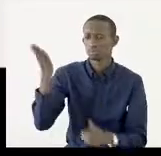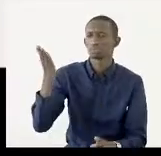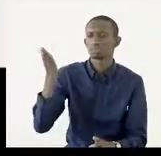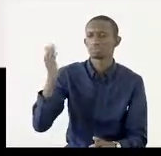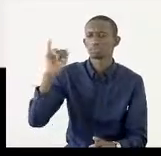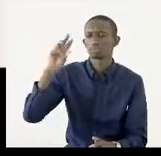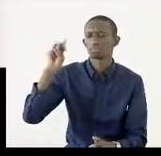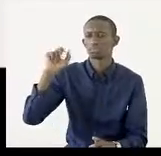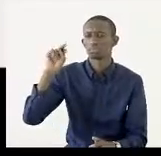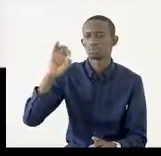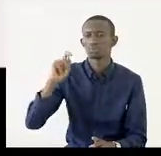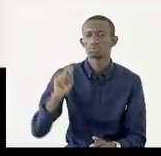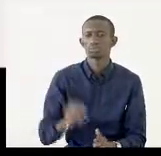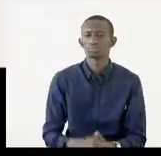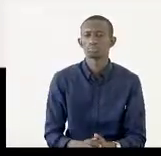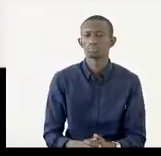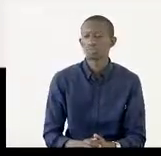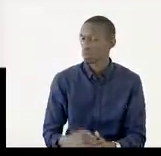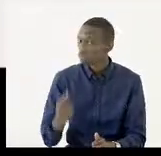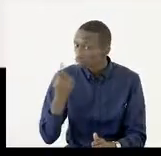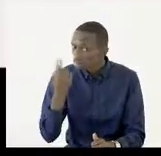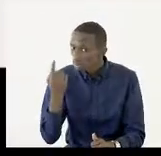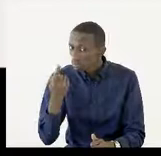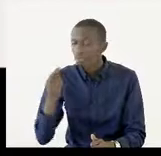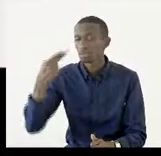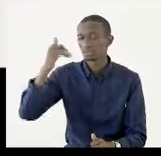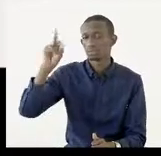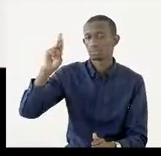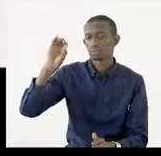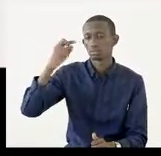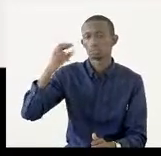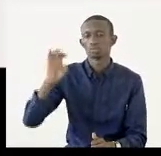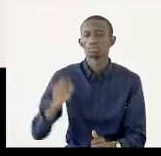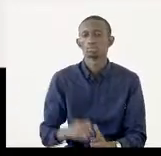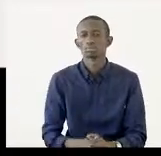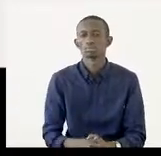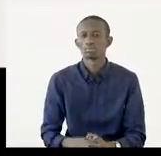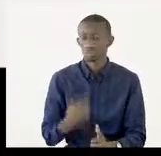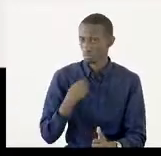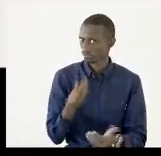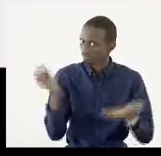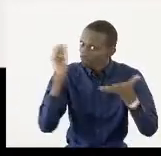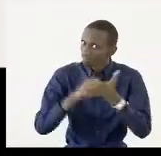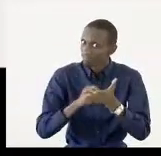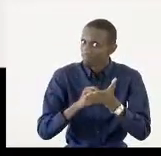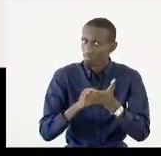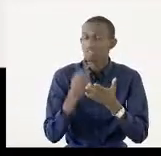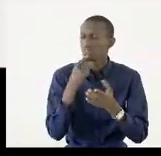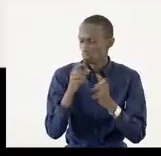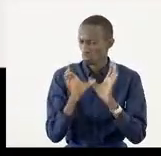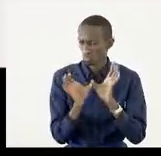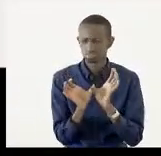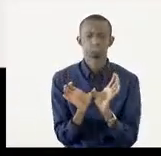nitrate. So it is only for aldehydes. And I repeat, it